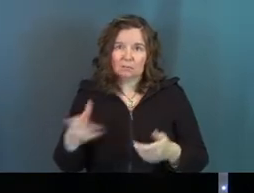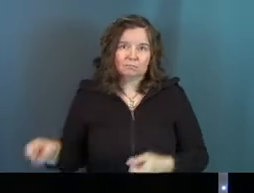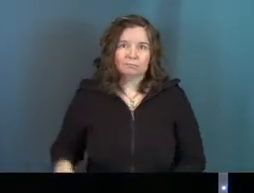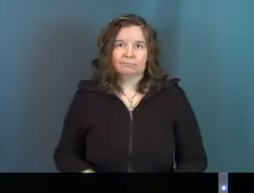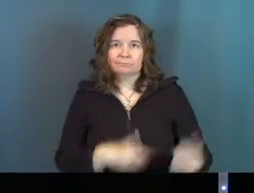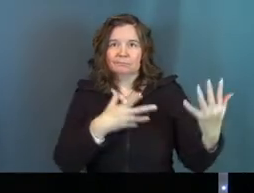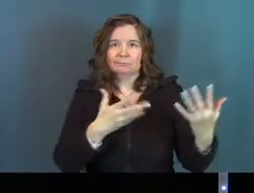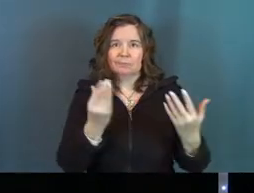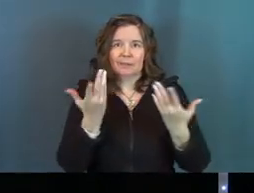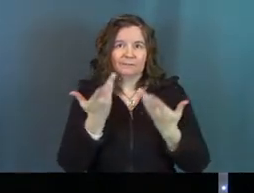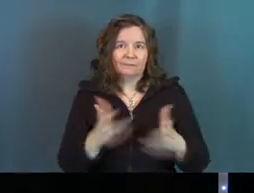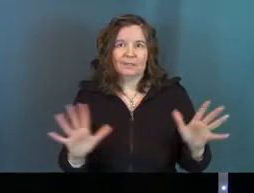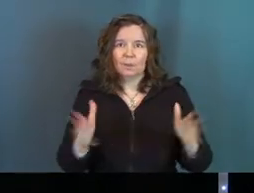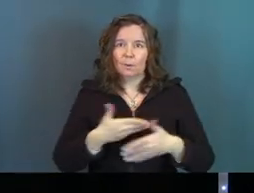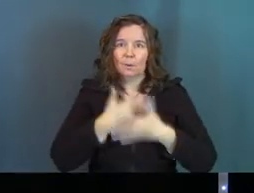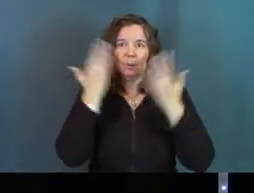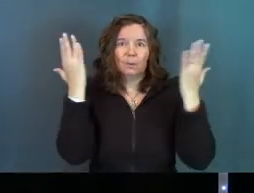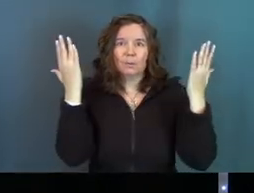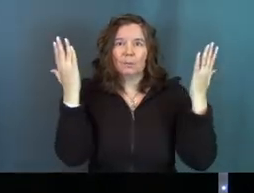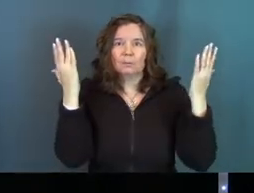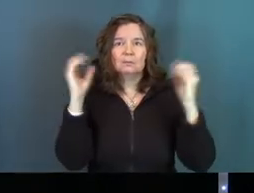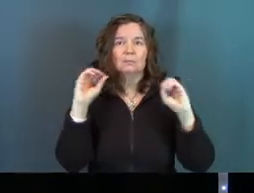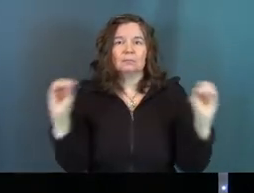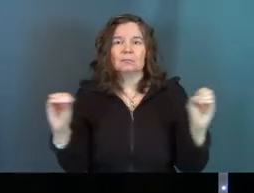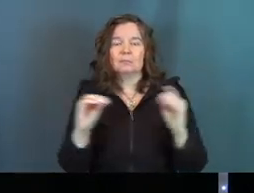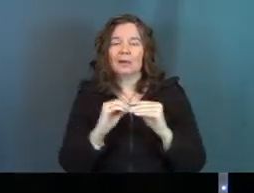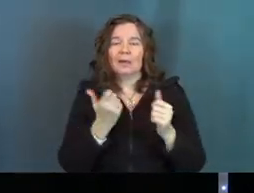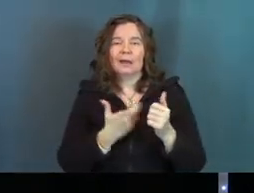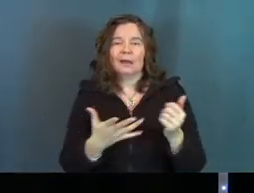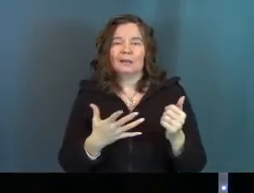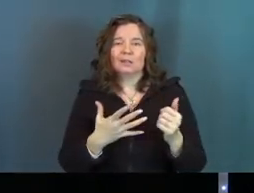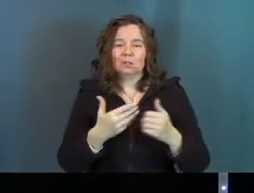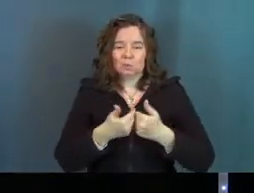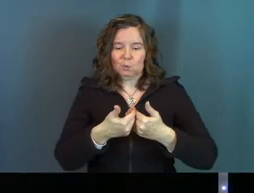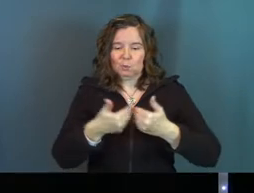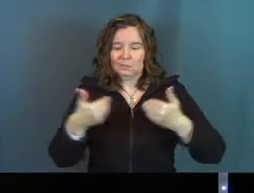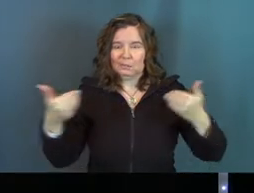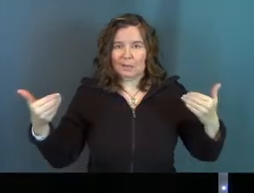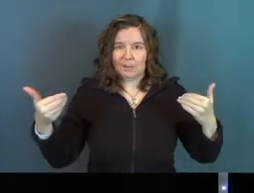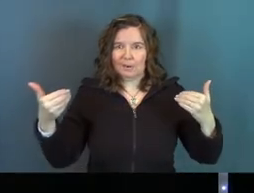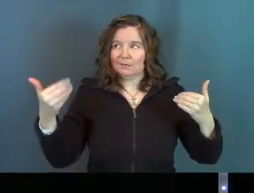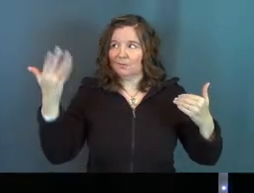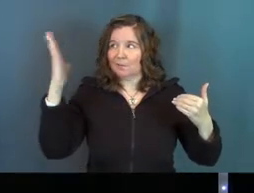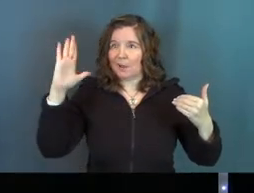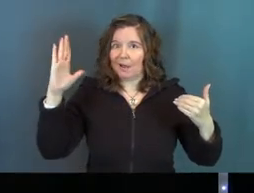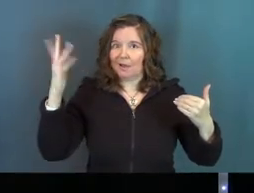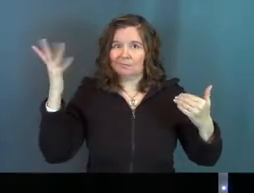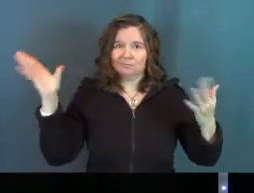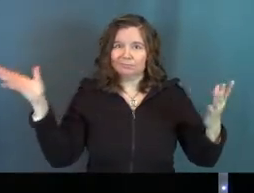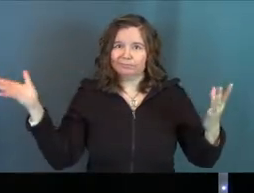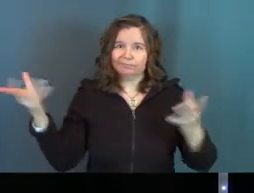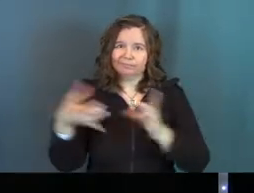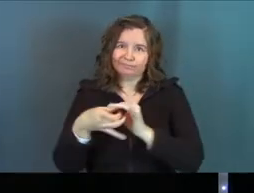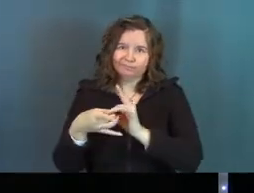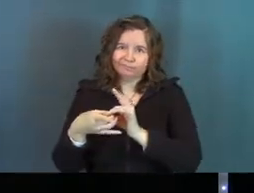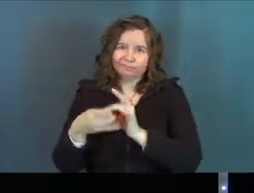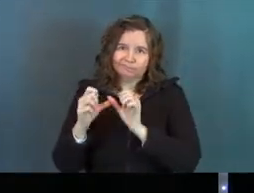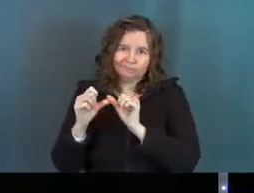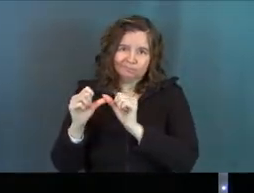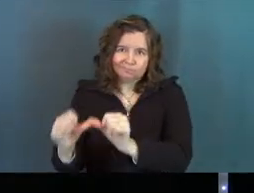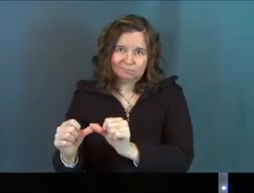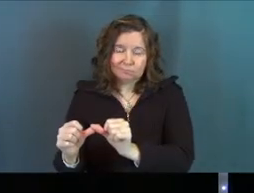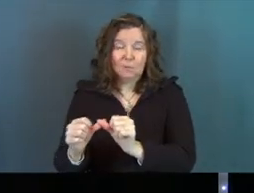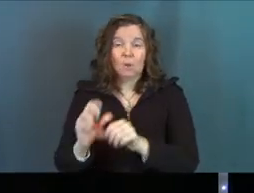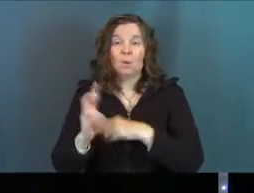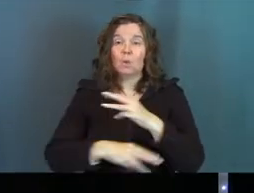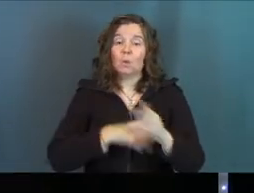be no more. There will no longer be anything to separate us from our Heavenly Father. So again, the world itself in its most